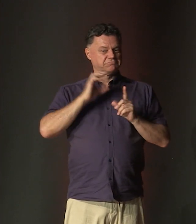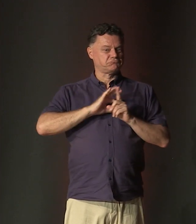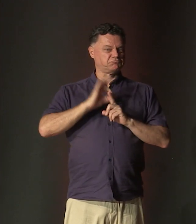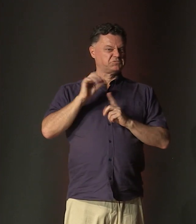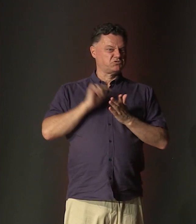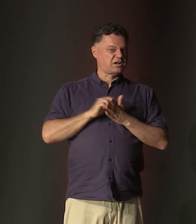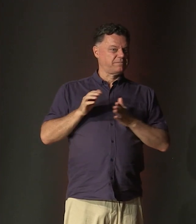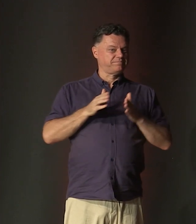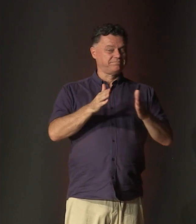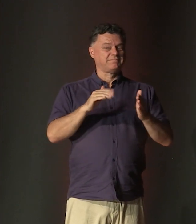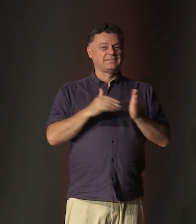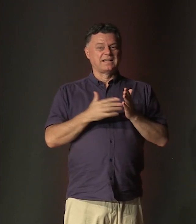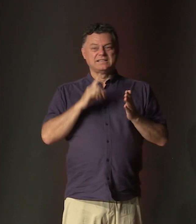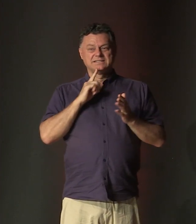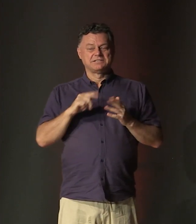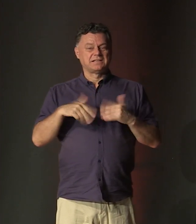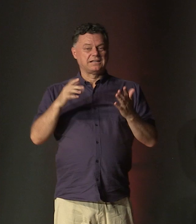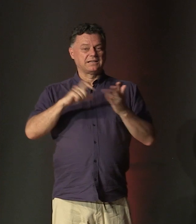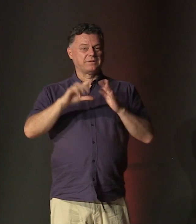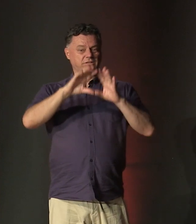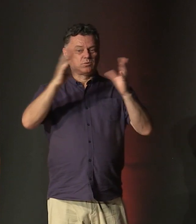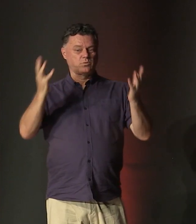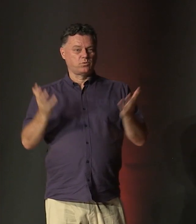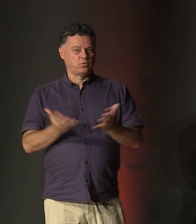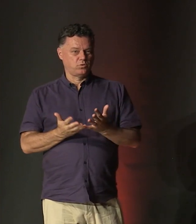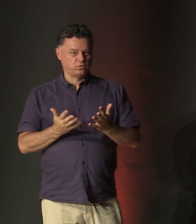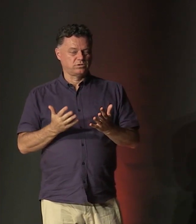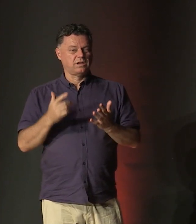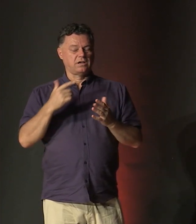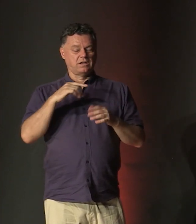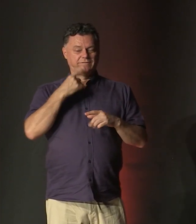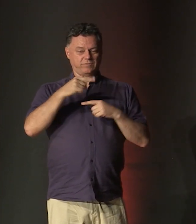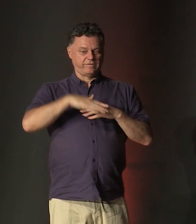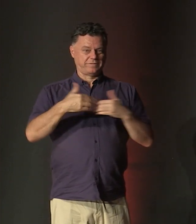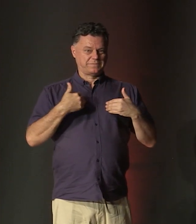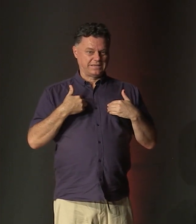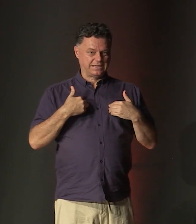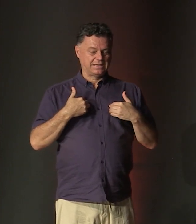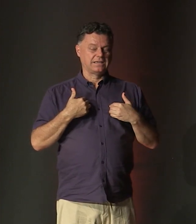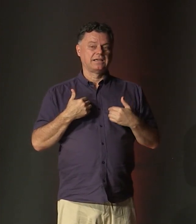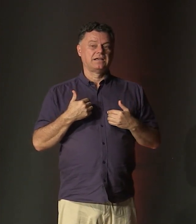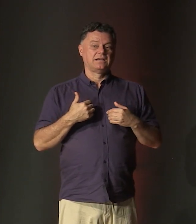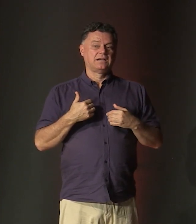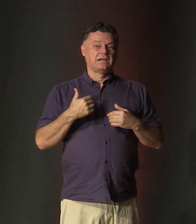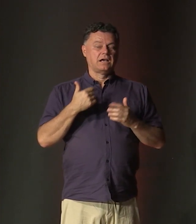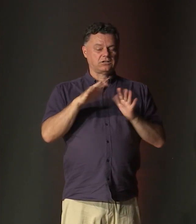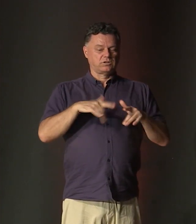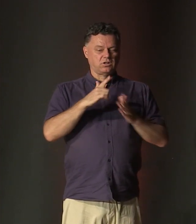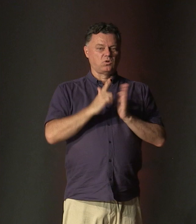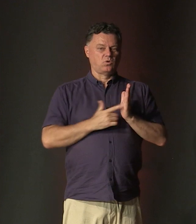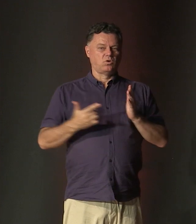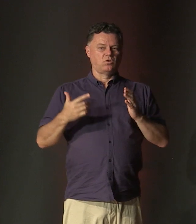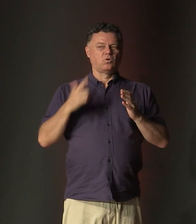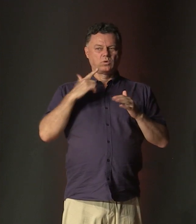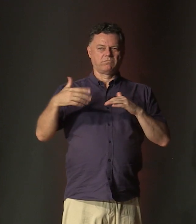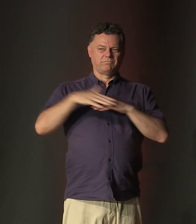Any company anywhere in the world that handles your information is now covered by our laws, and they can be fined up to $50 million every